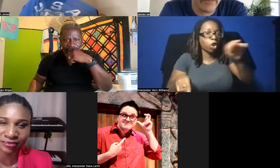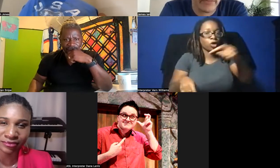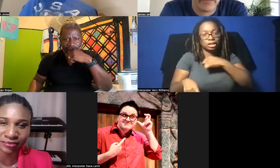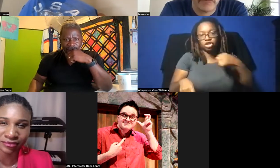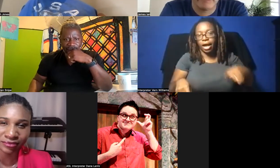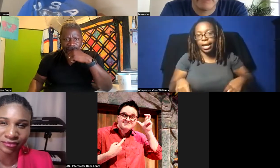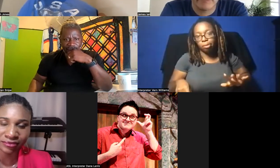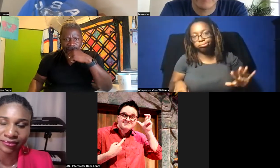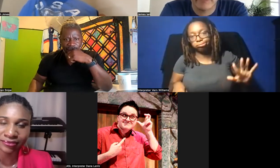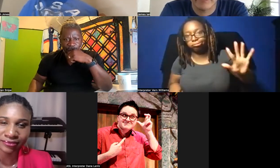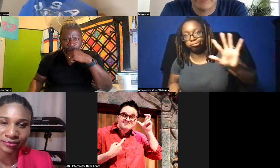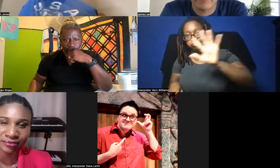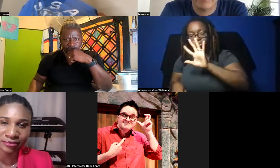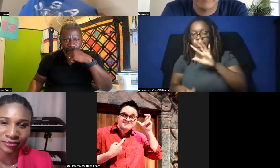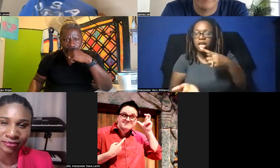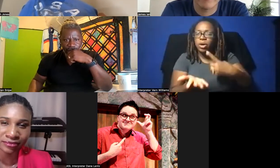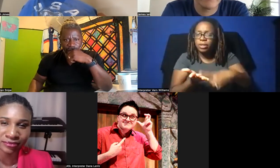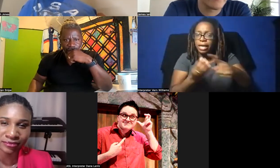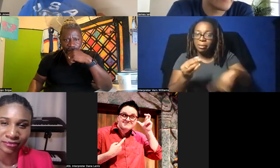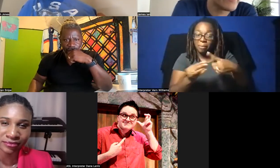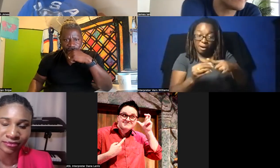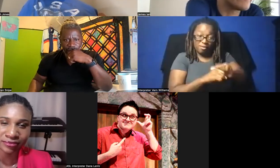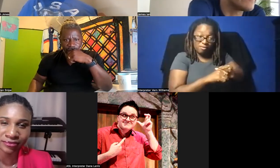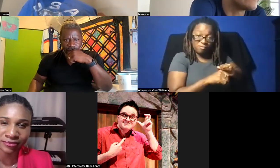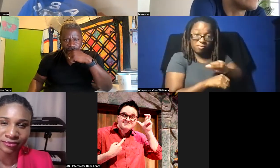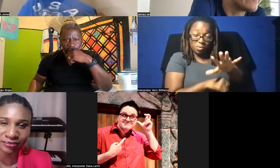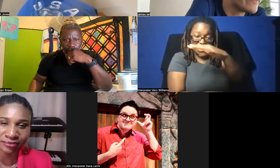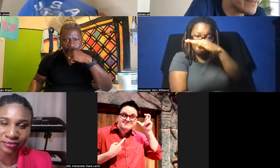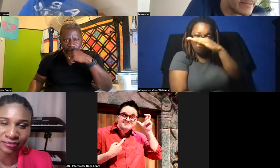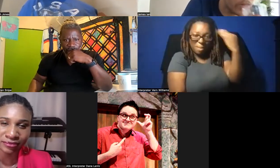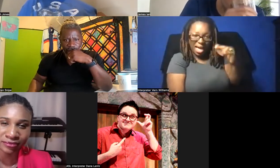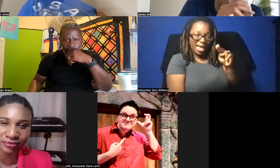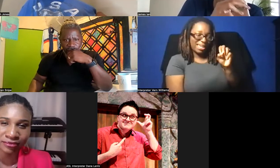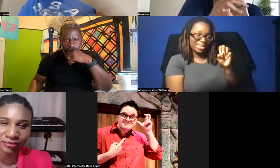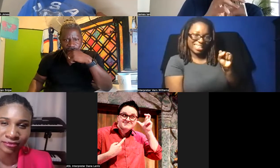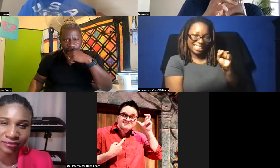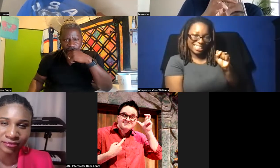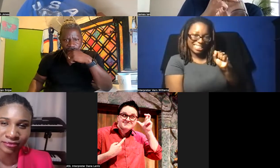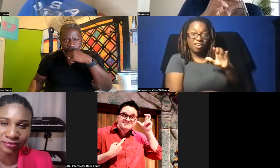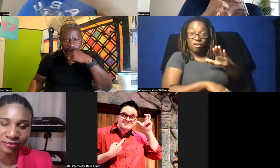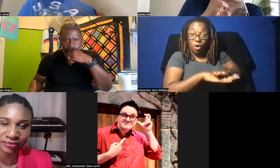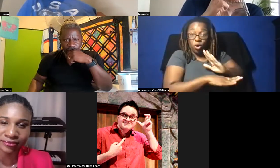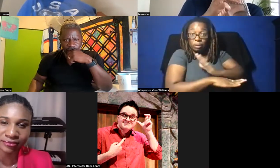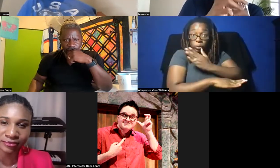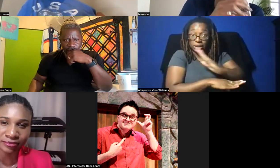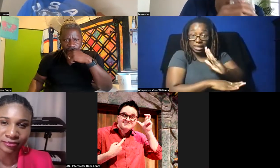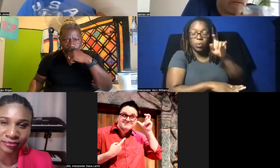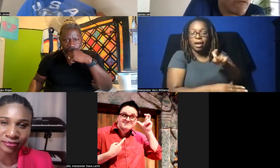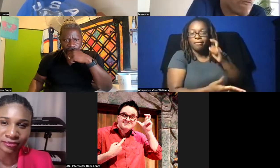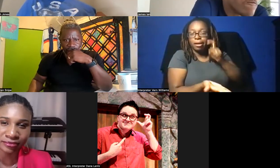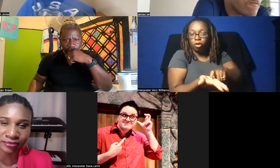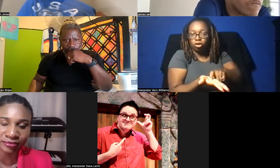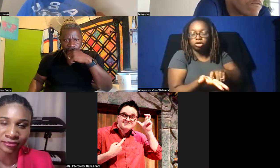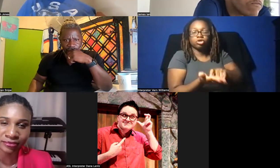we talk about the influence of Blackness on music, we have to first acknowledge that the construct